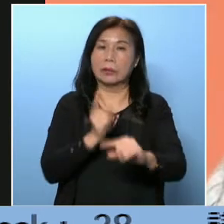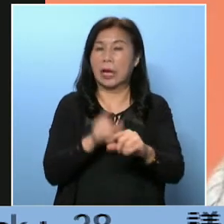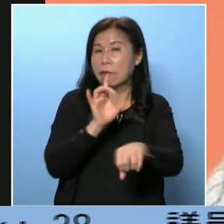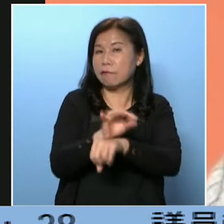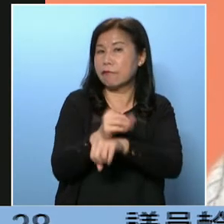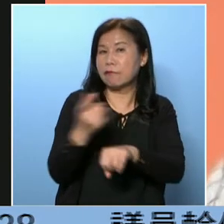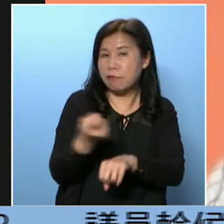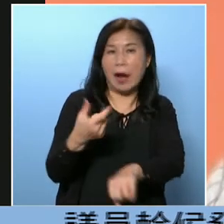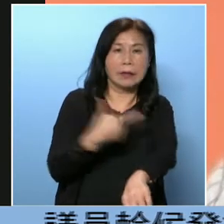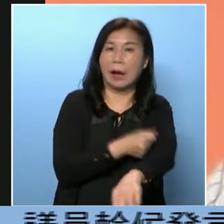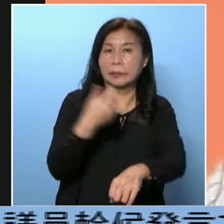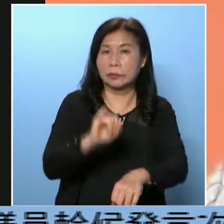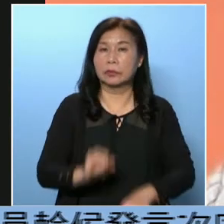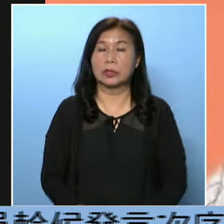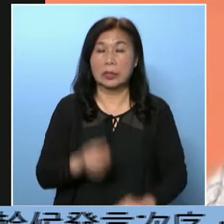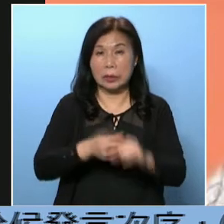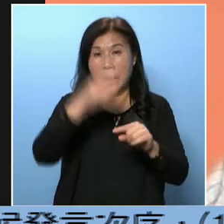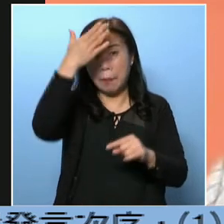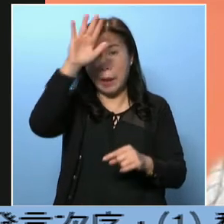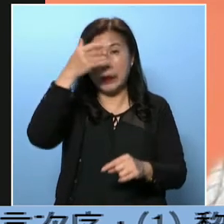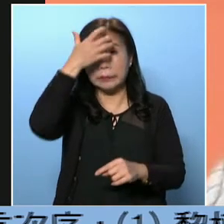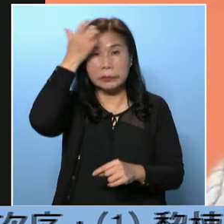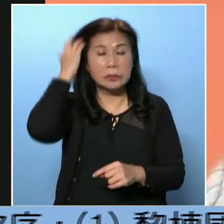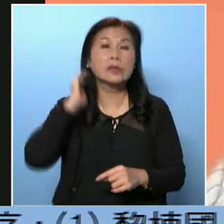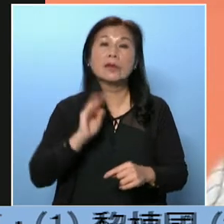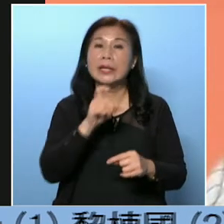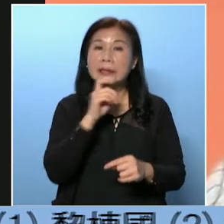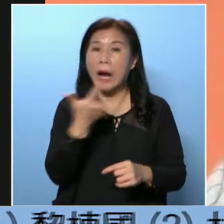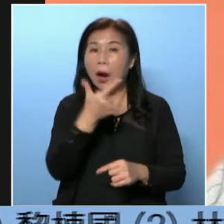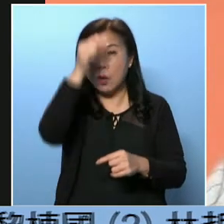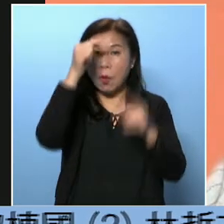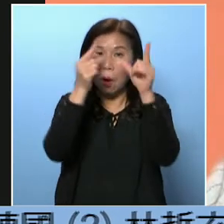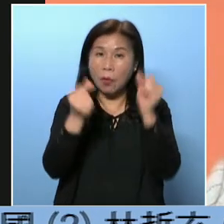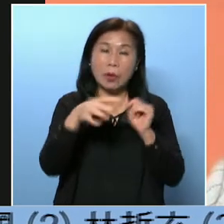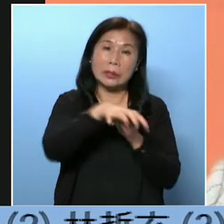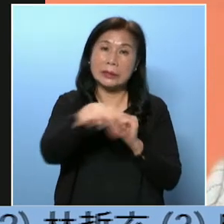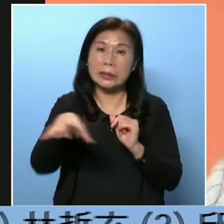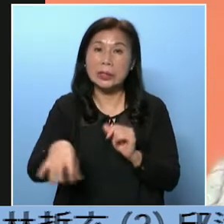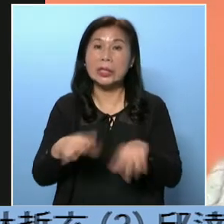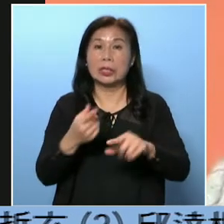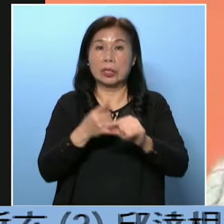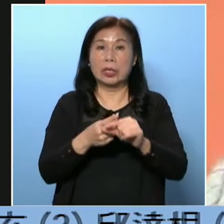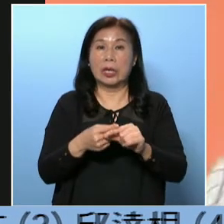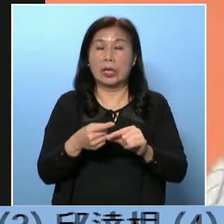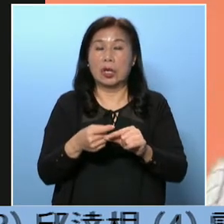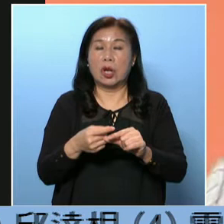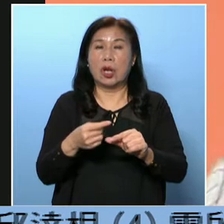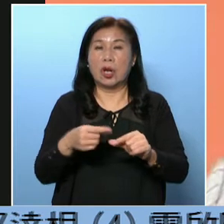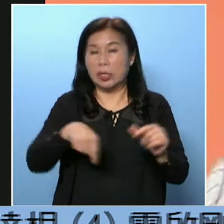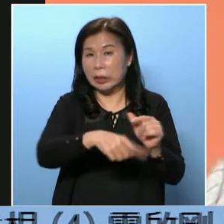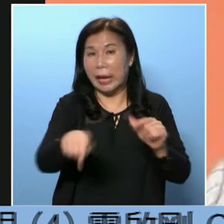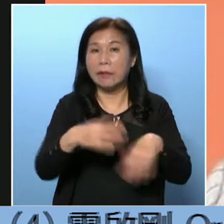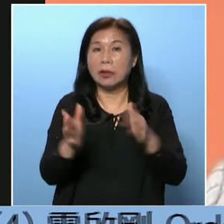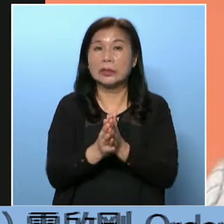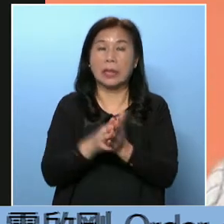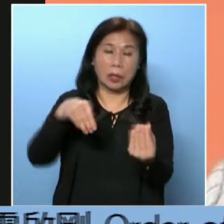are full and couldn't accept any appointments. I understand that the healthcare staff and the community